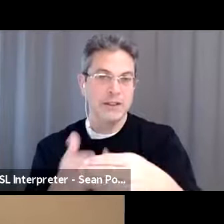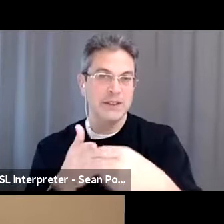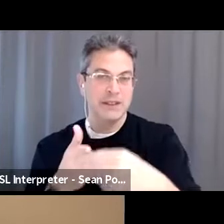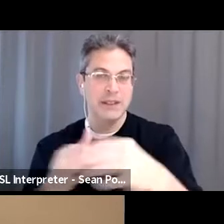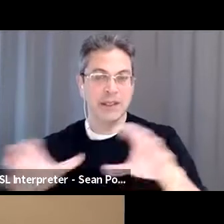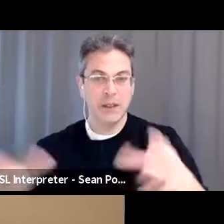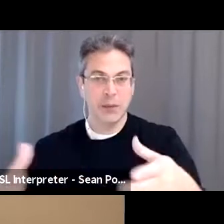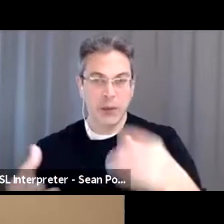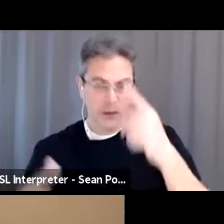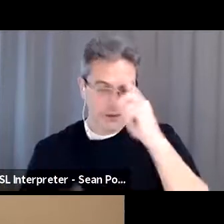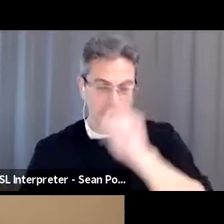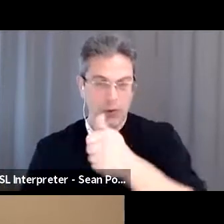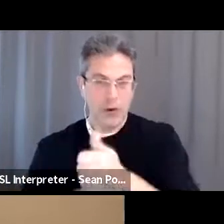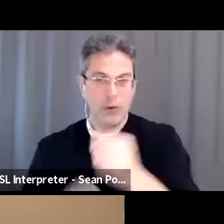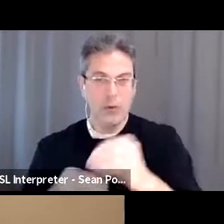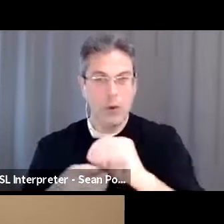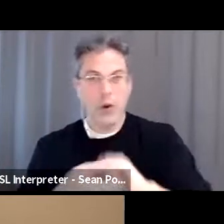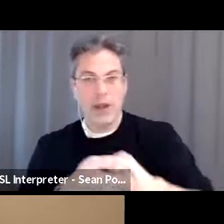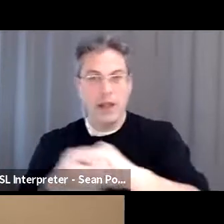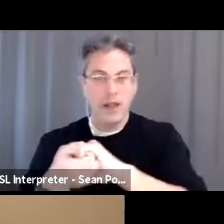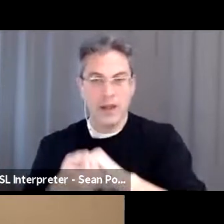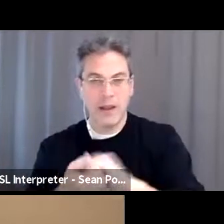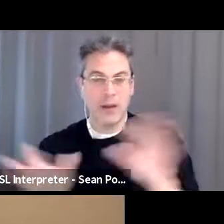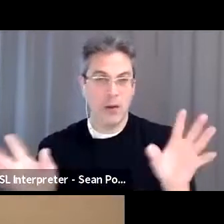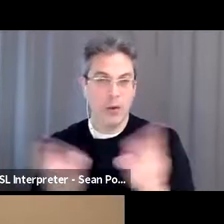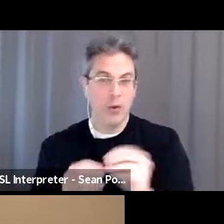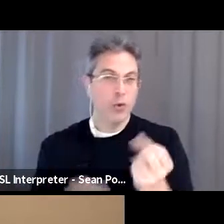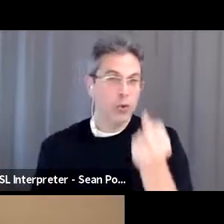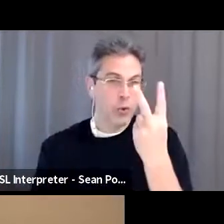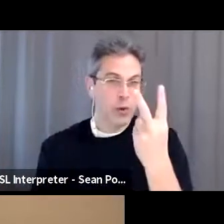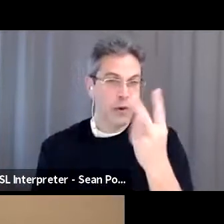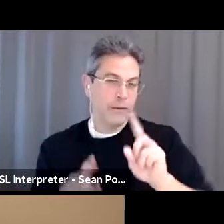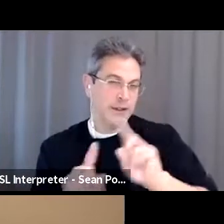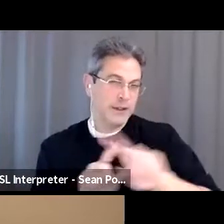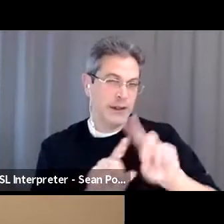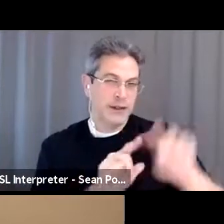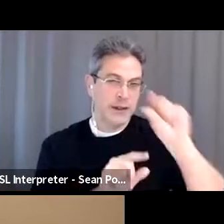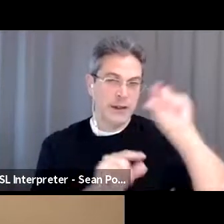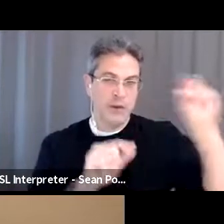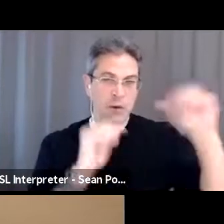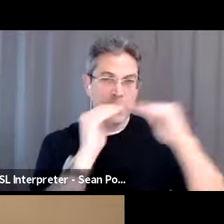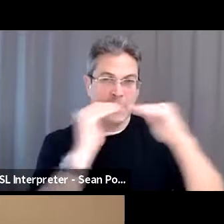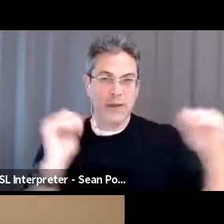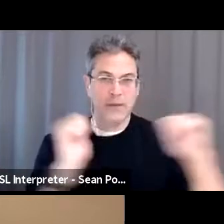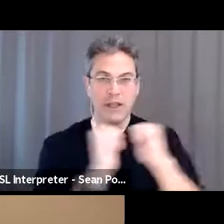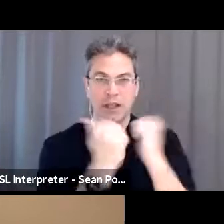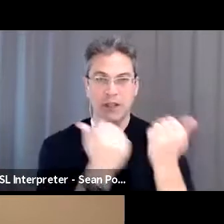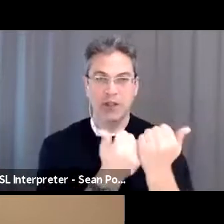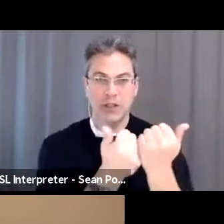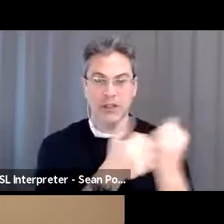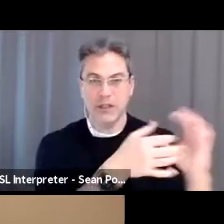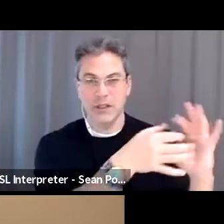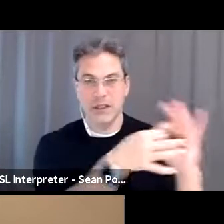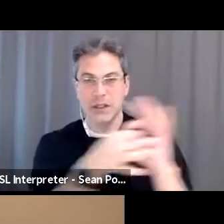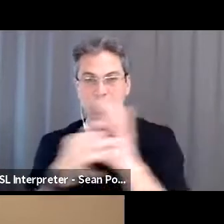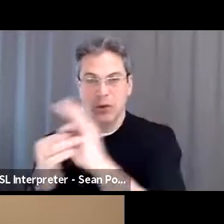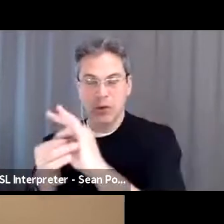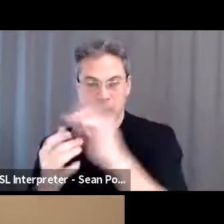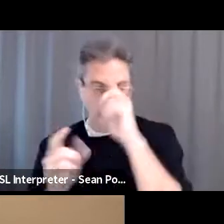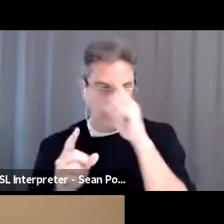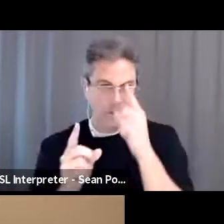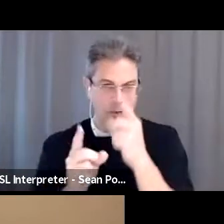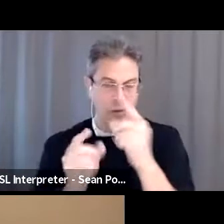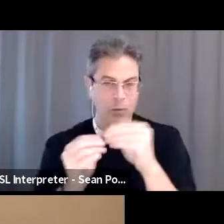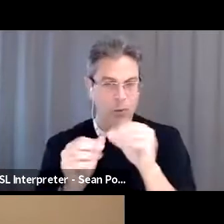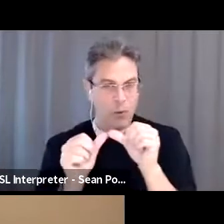to strengthen collaboration among 12 multilateral agencies to accelerate the health-related